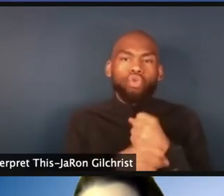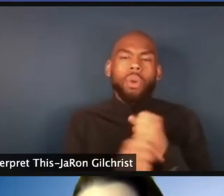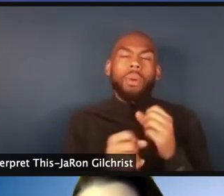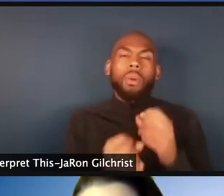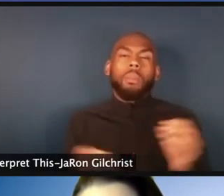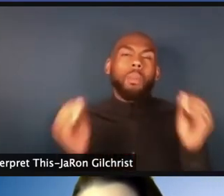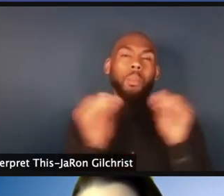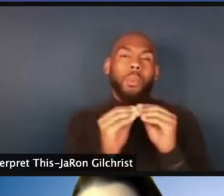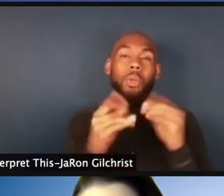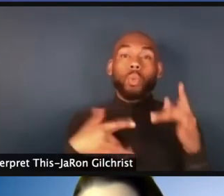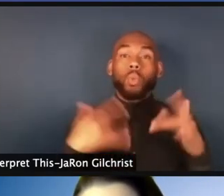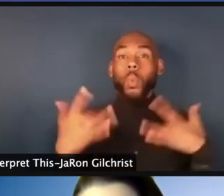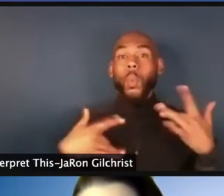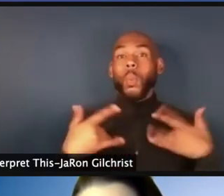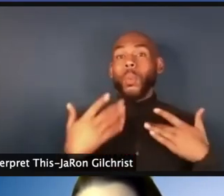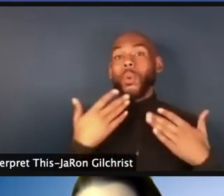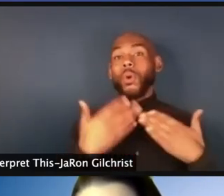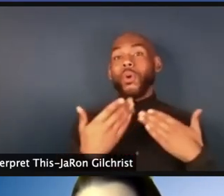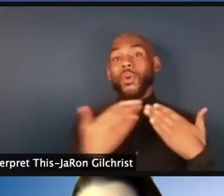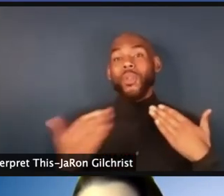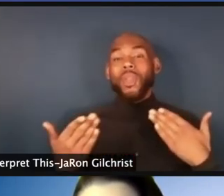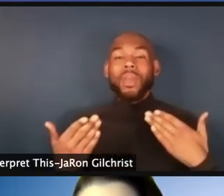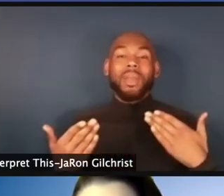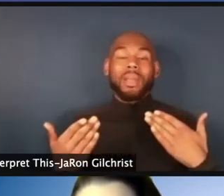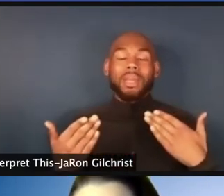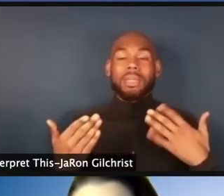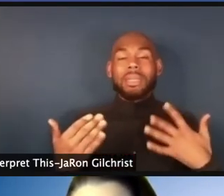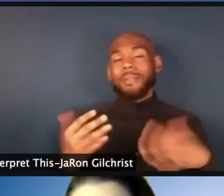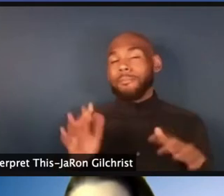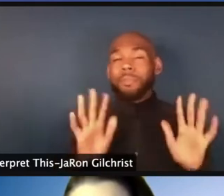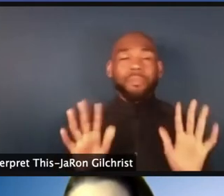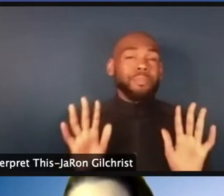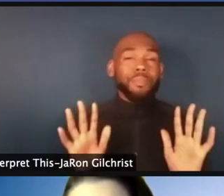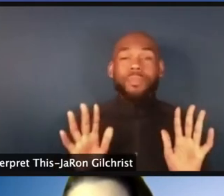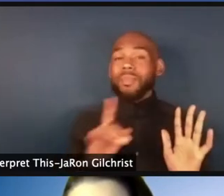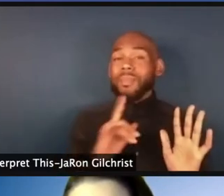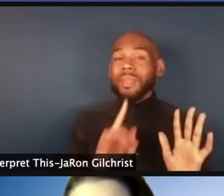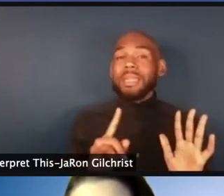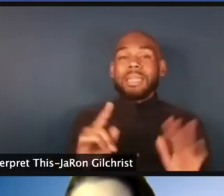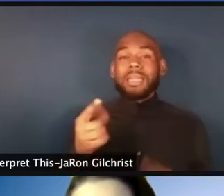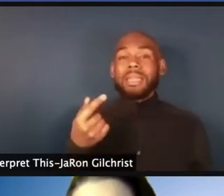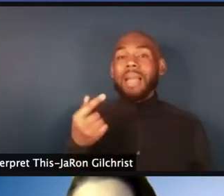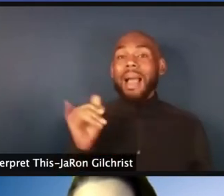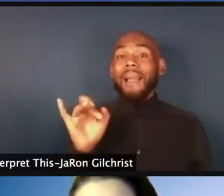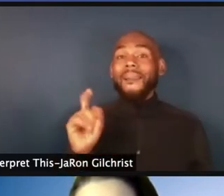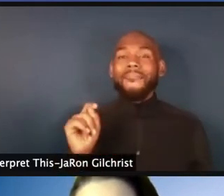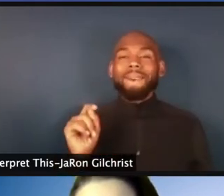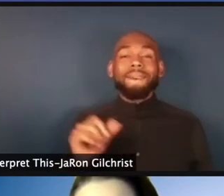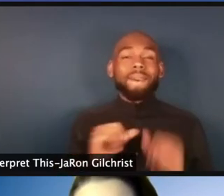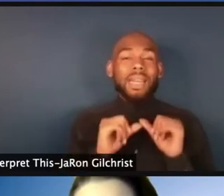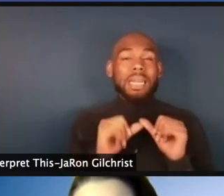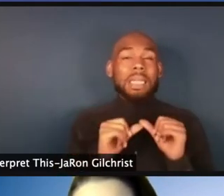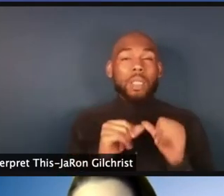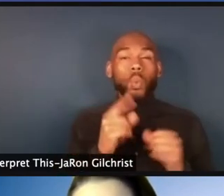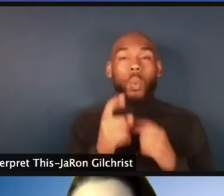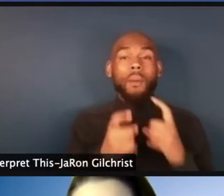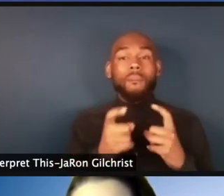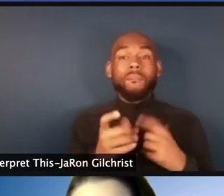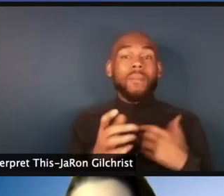so much more joy, good things, generative buy-in. It just is a gift that keeps on giving. So for instance, just even moving